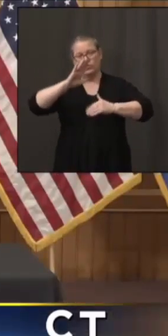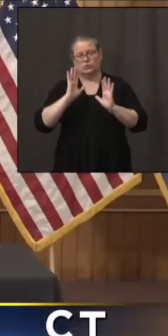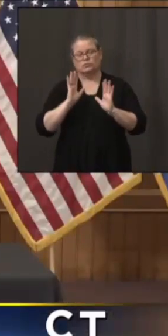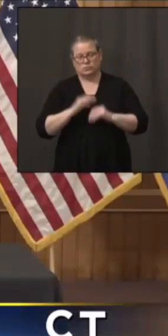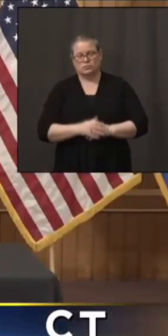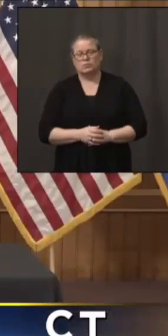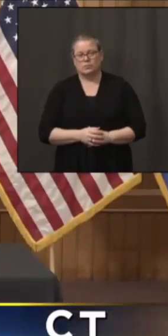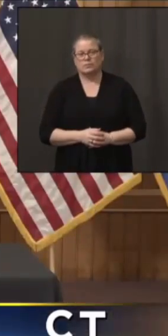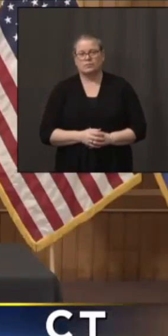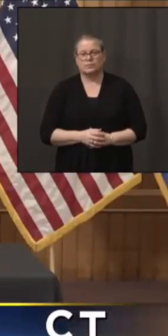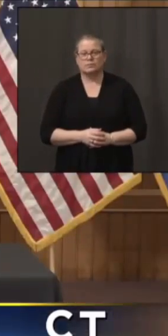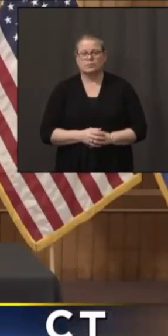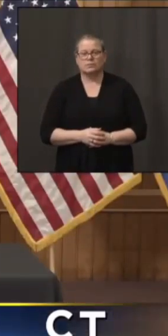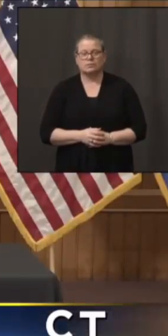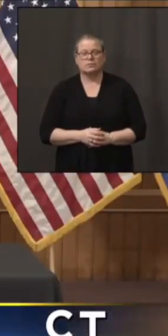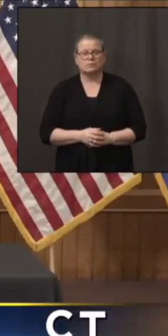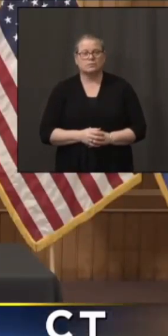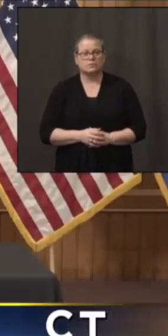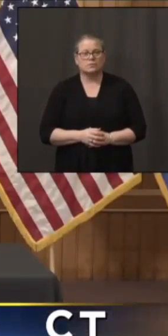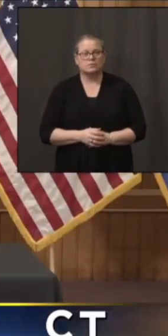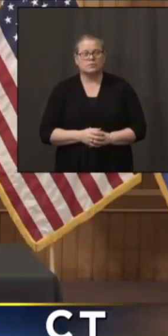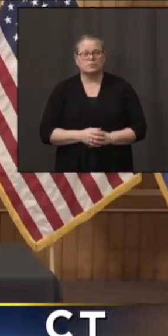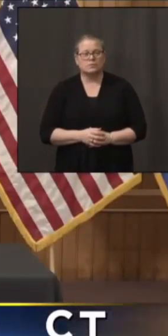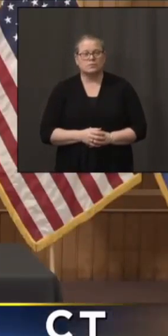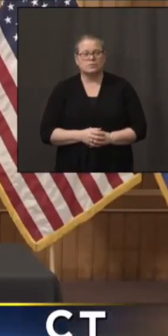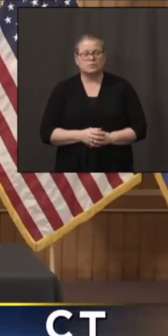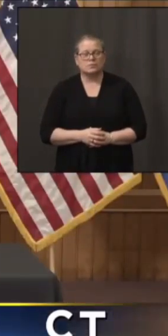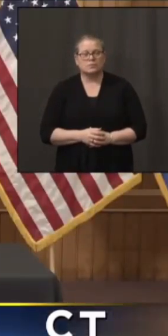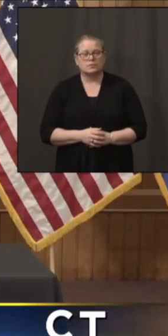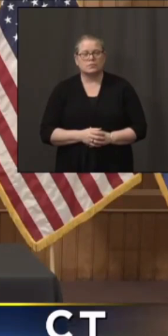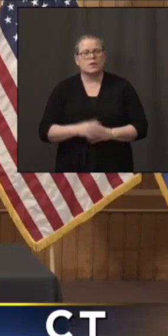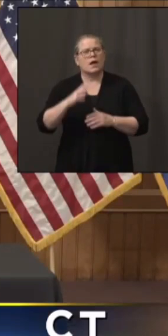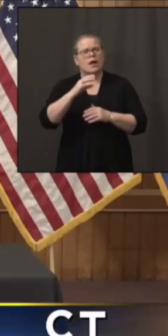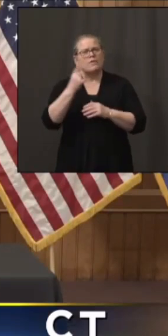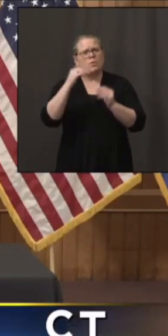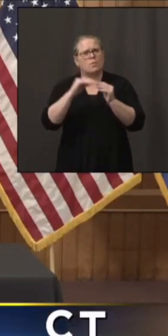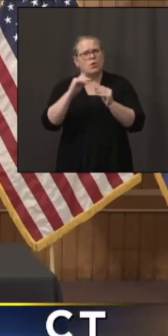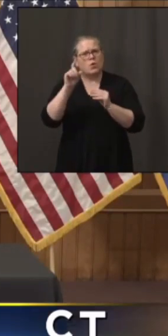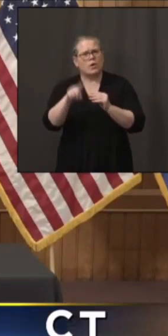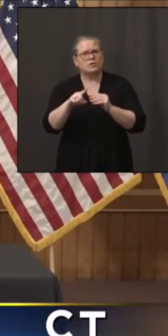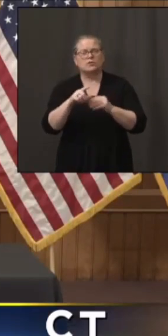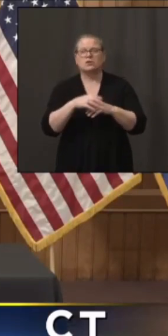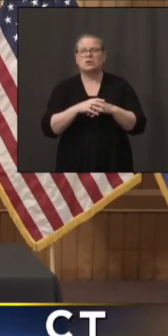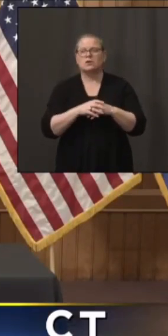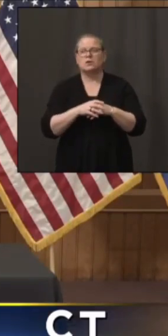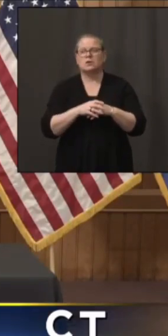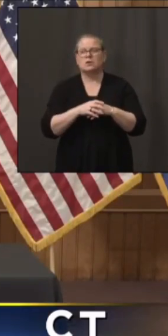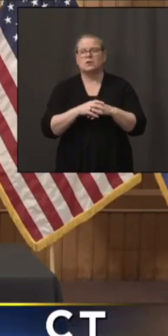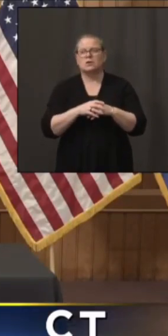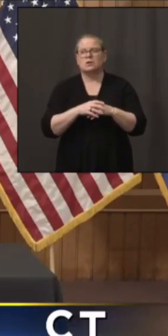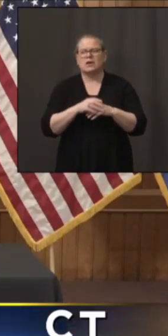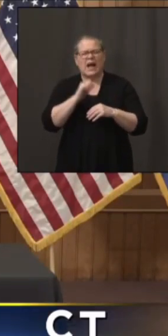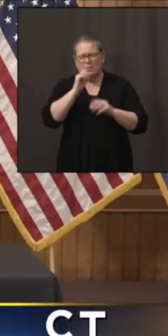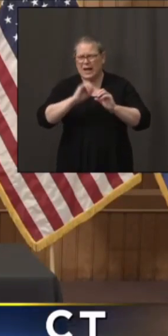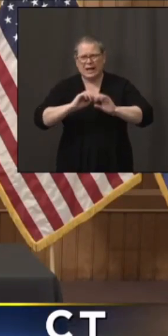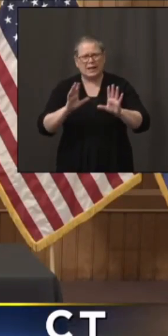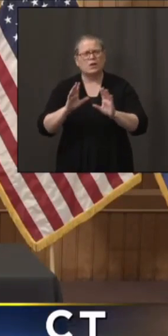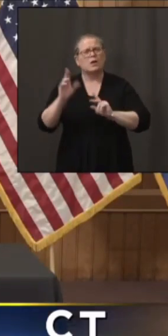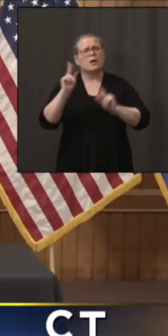and also following up on another question that Sue asked, I'm not clear on how seniors who are living independently,